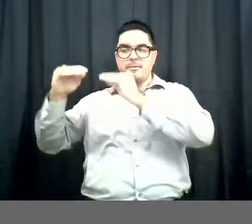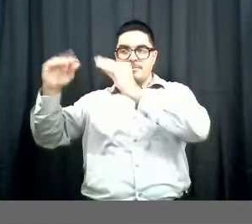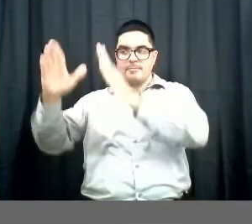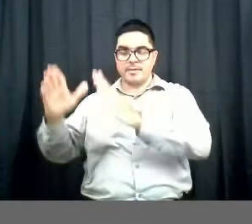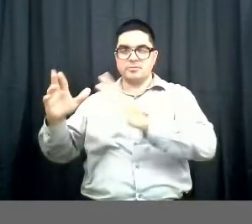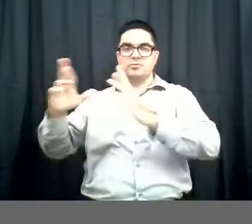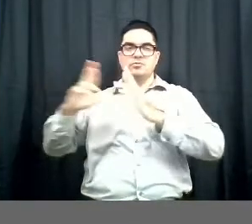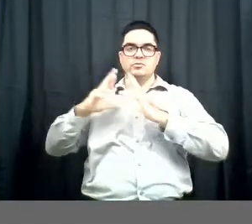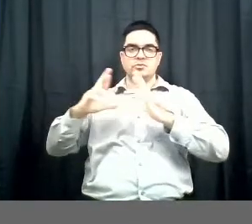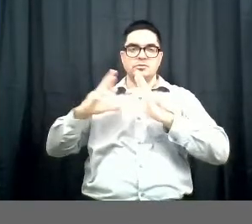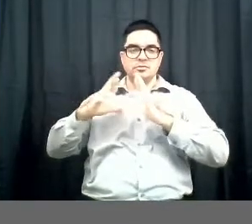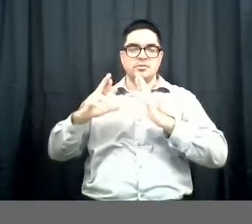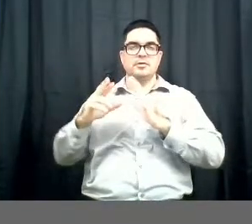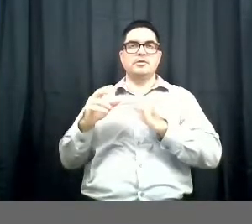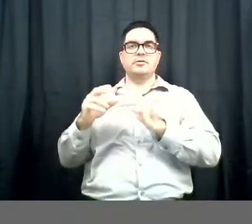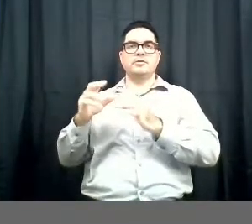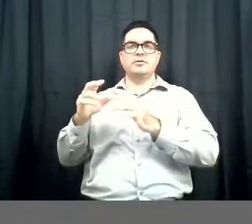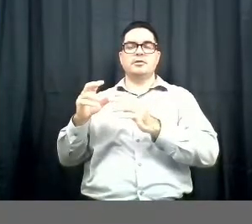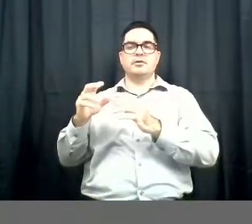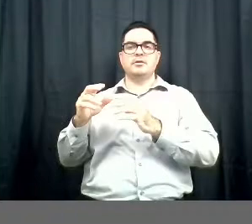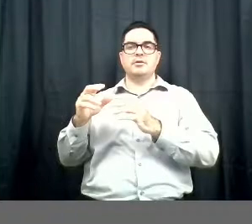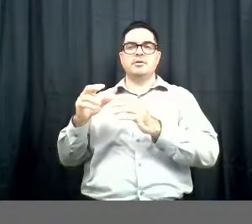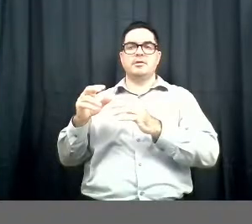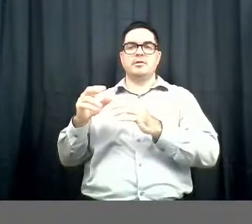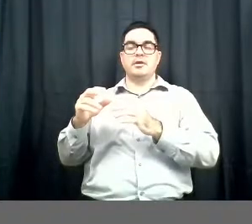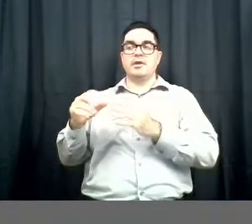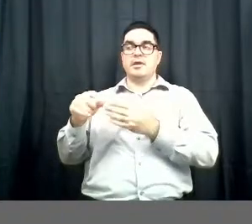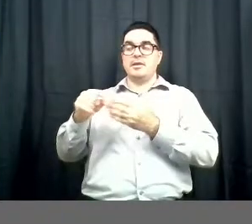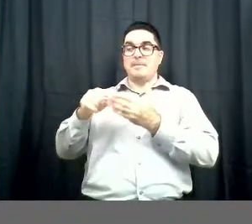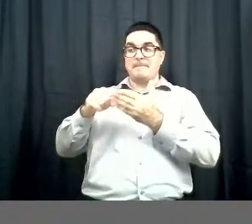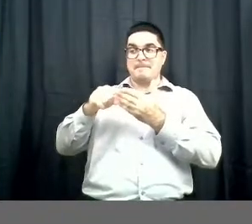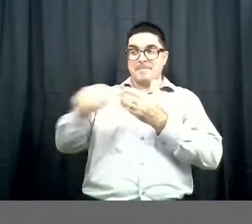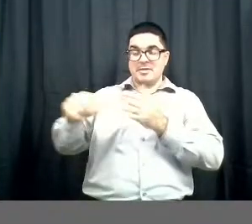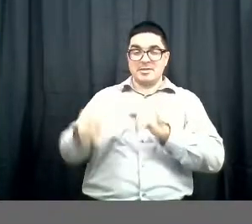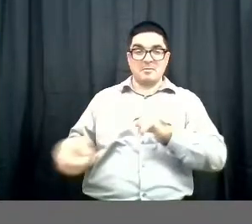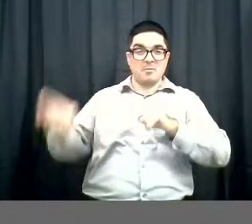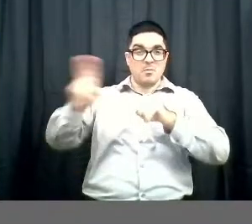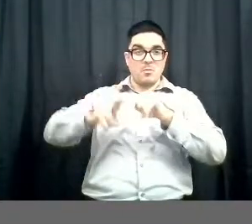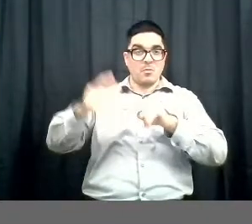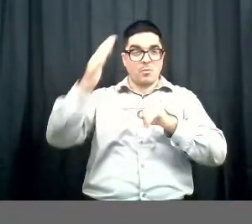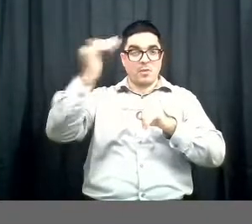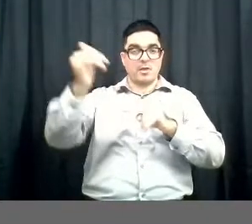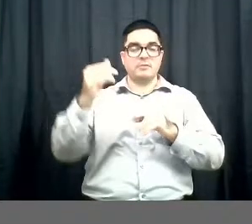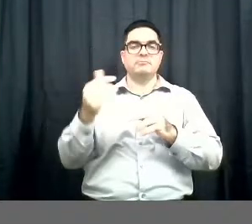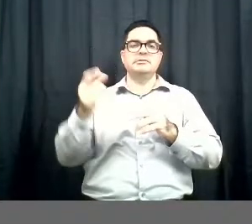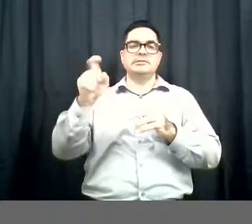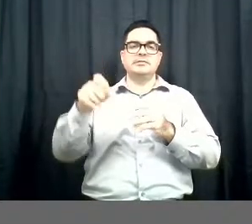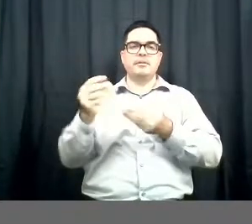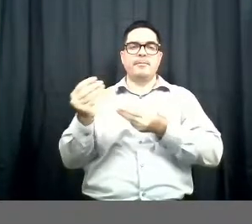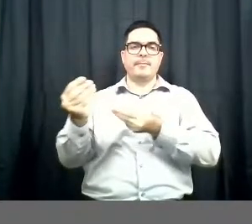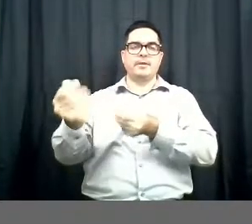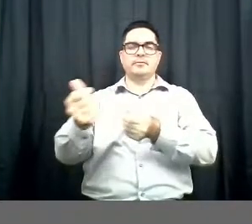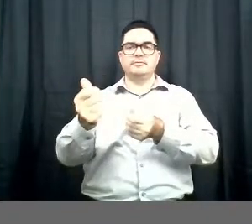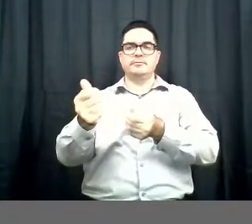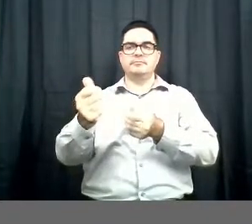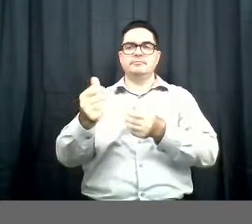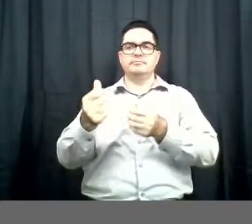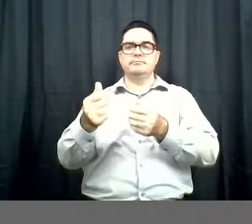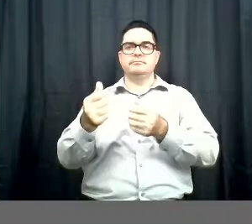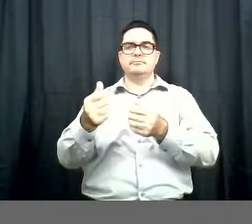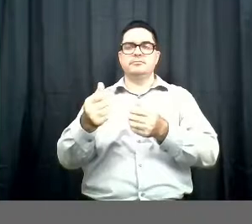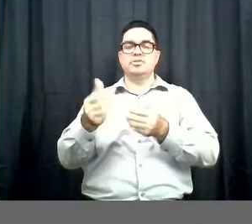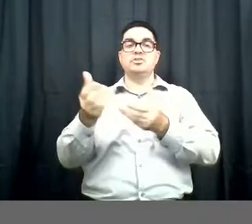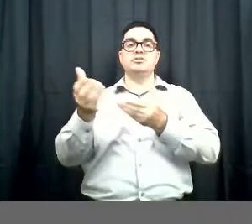The incremental cost is primarily driven by the ability to buy up to a certain number of additional years of